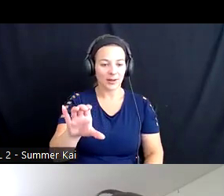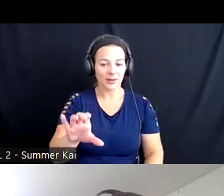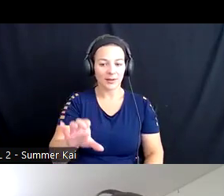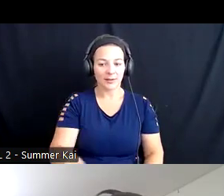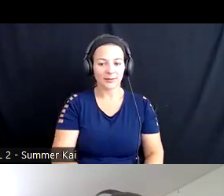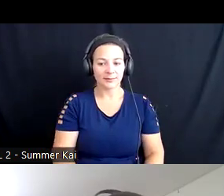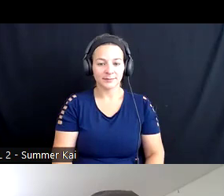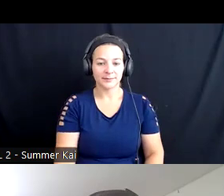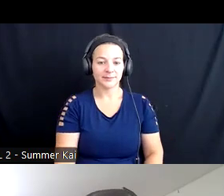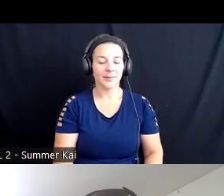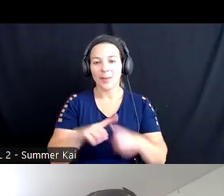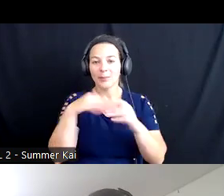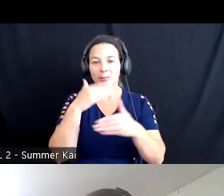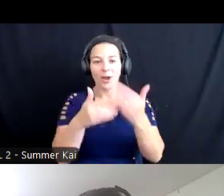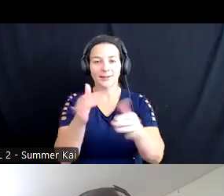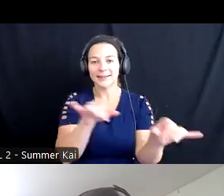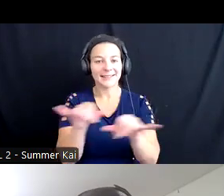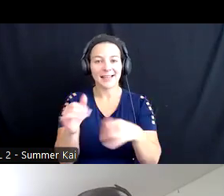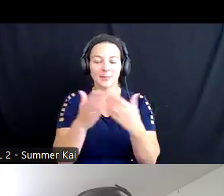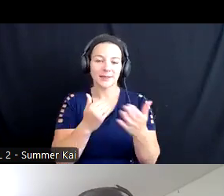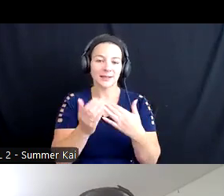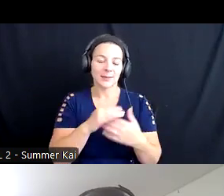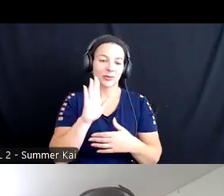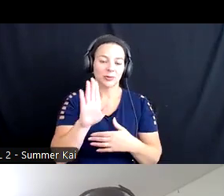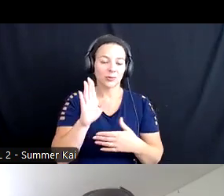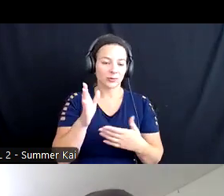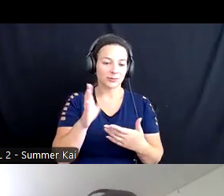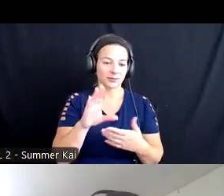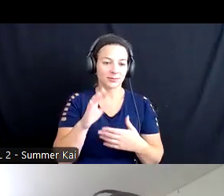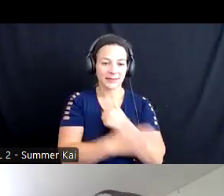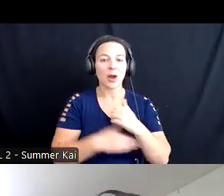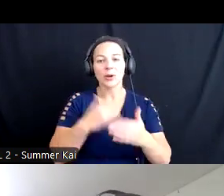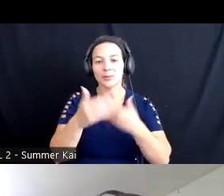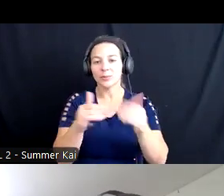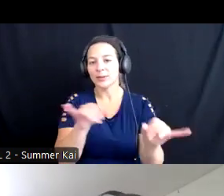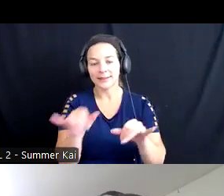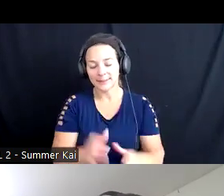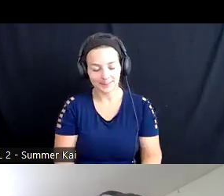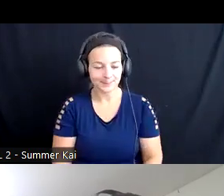remains the same. Regardless of county, the data just updates to be focused on the selected